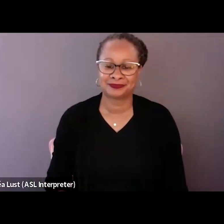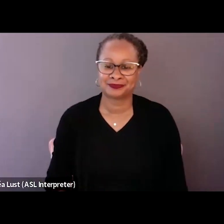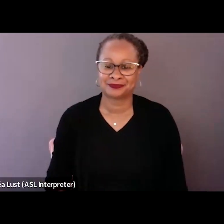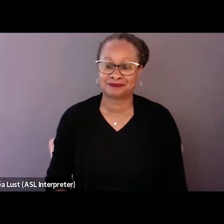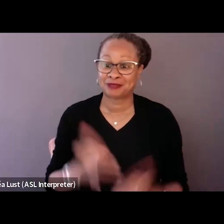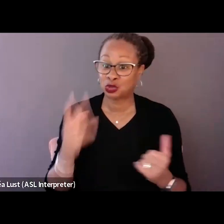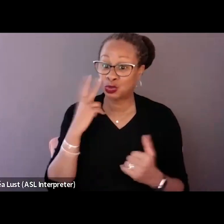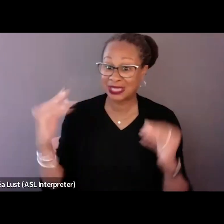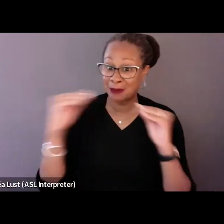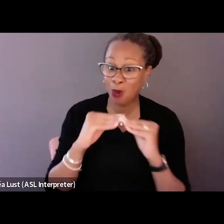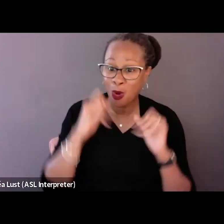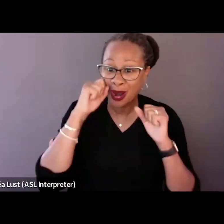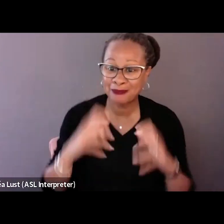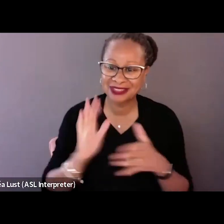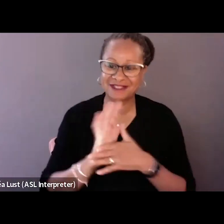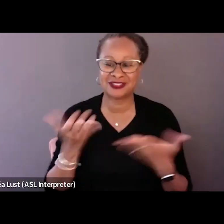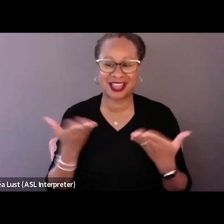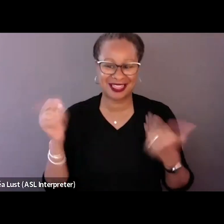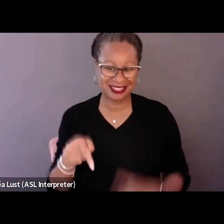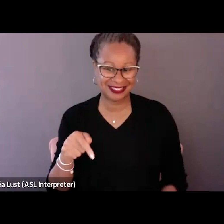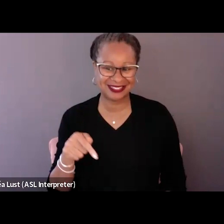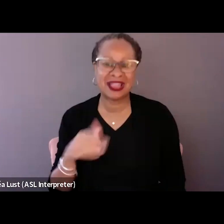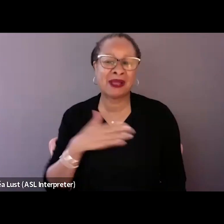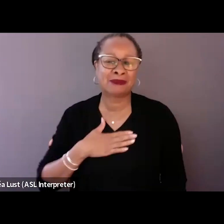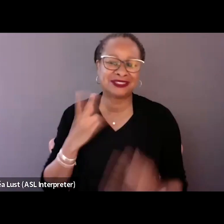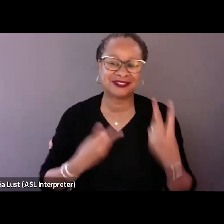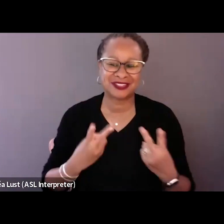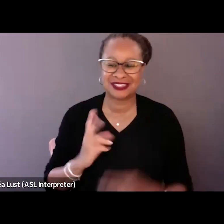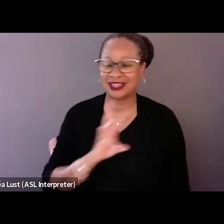To see more amazing films like this, please visit